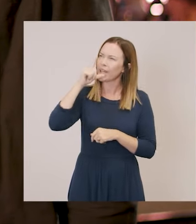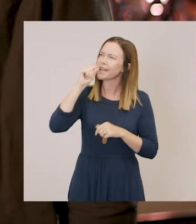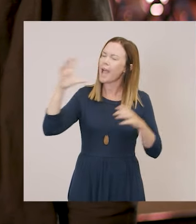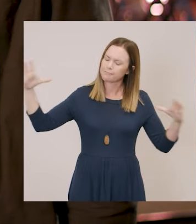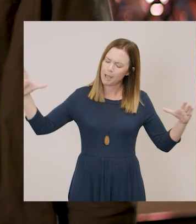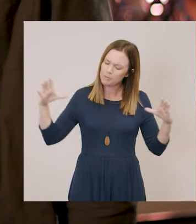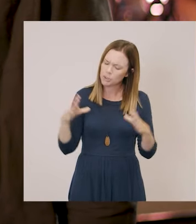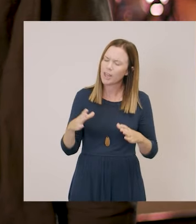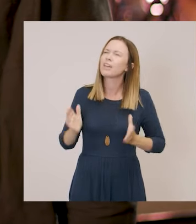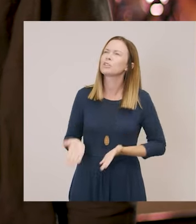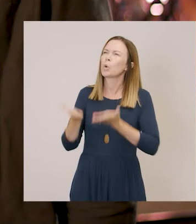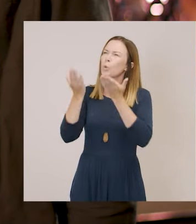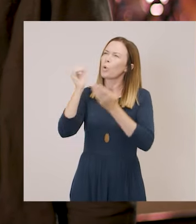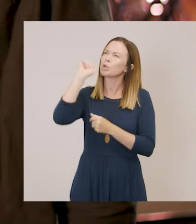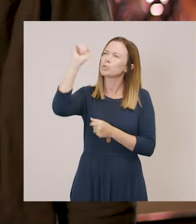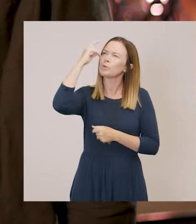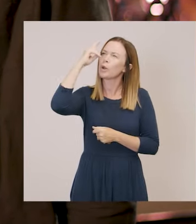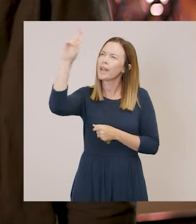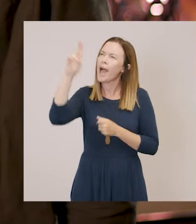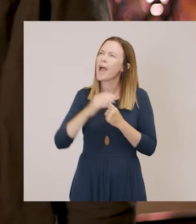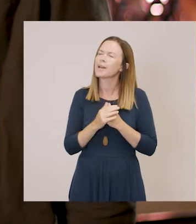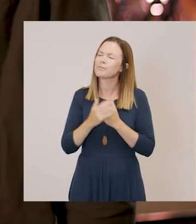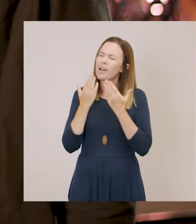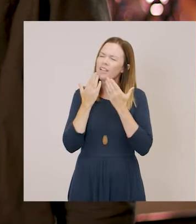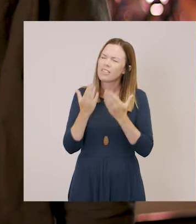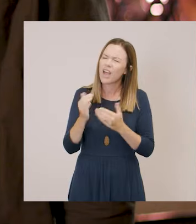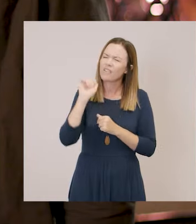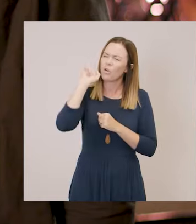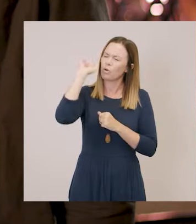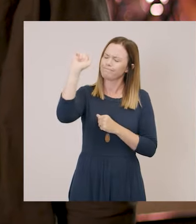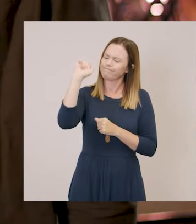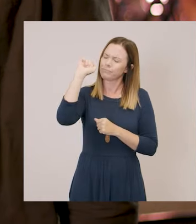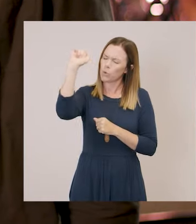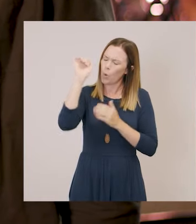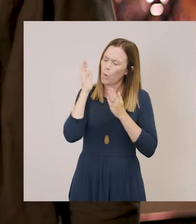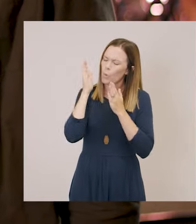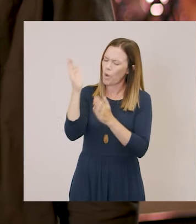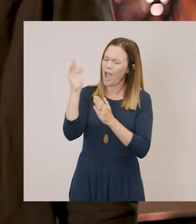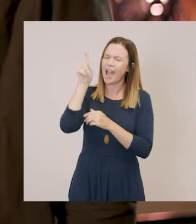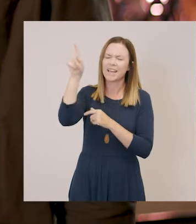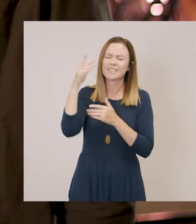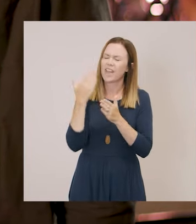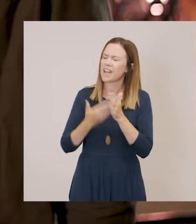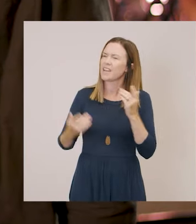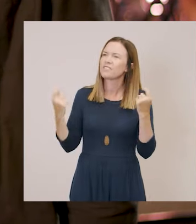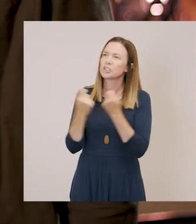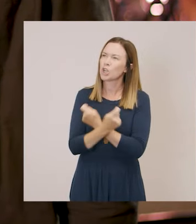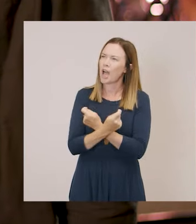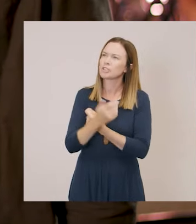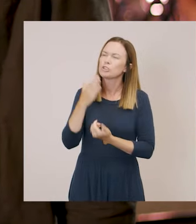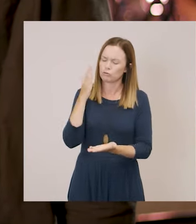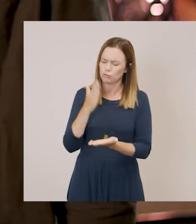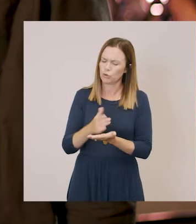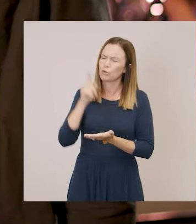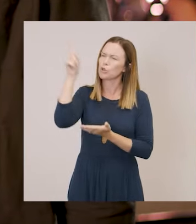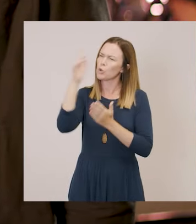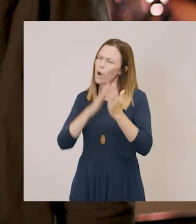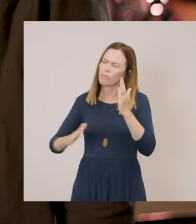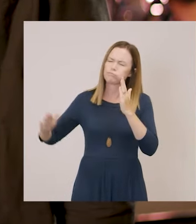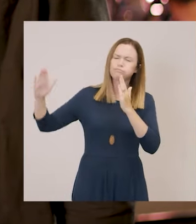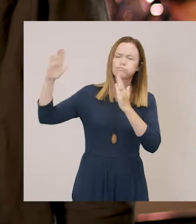in together and worship your name. We just thank you for your unchanging nature and the truth that you